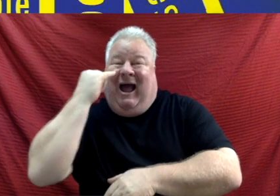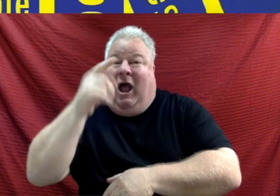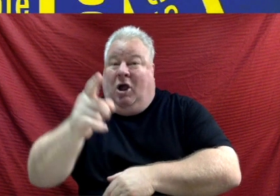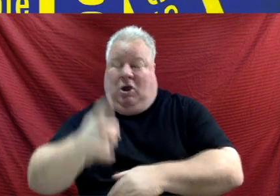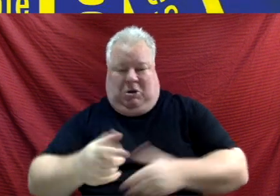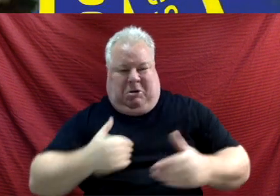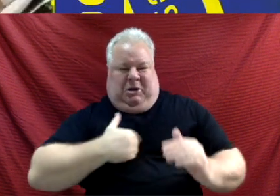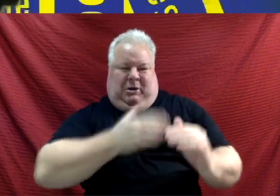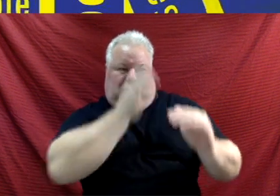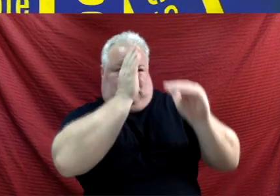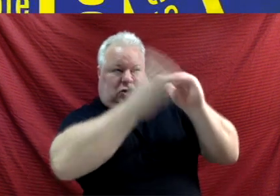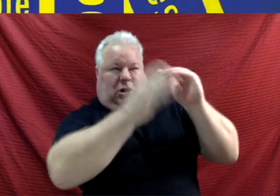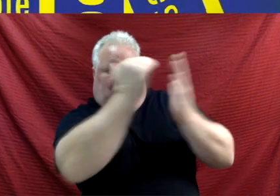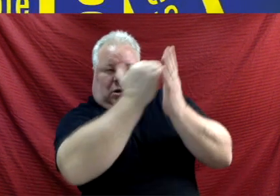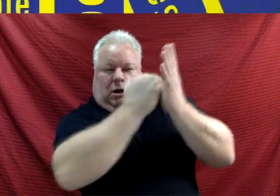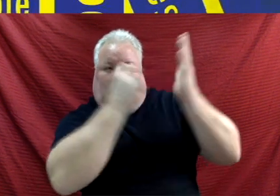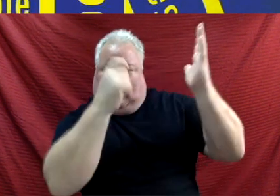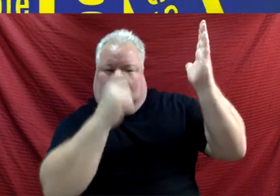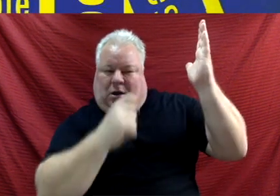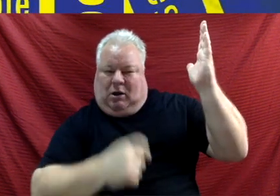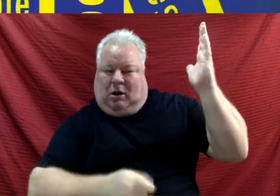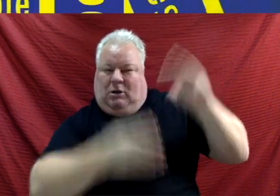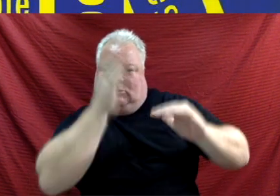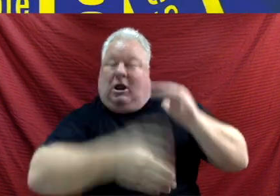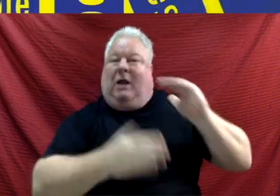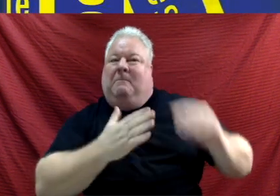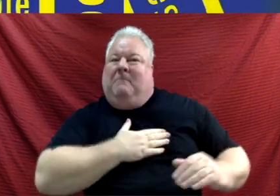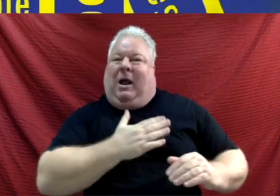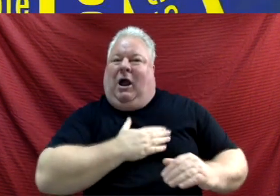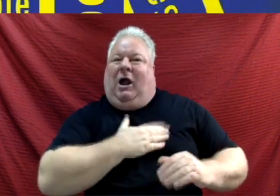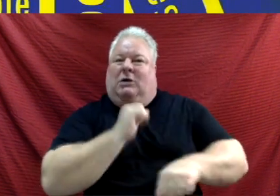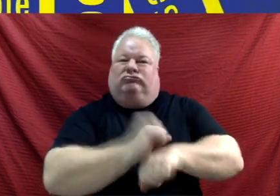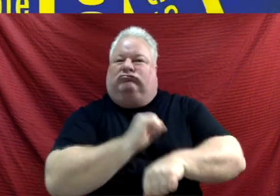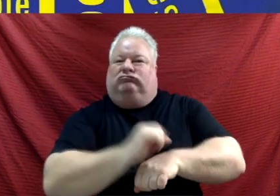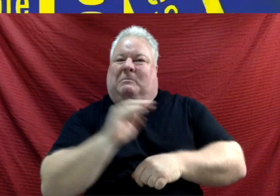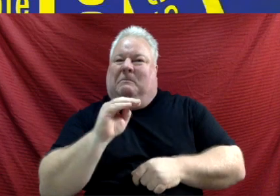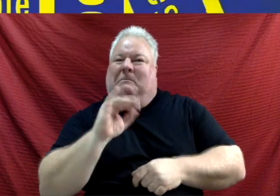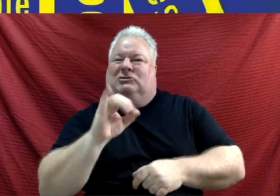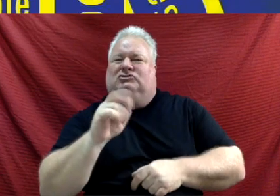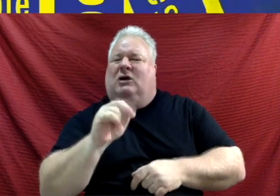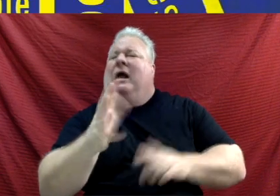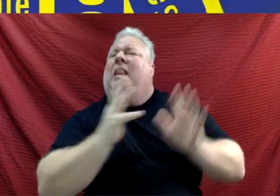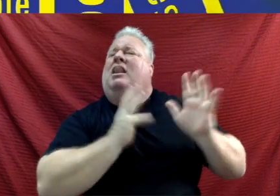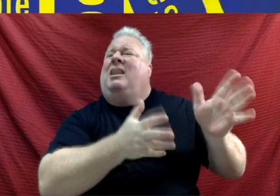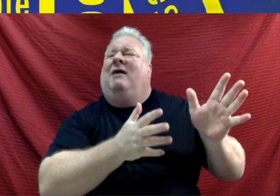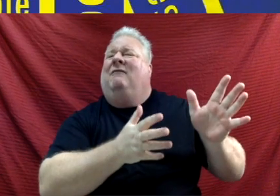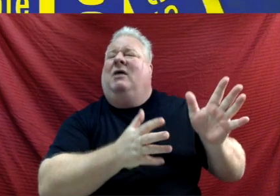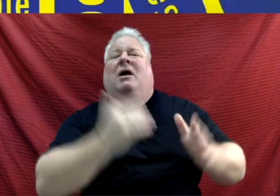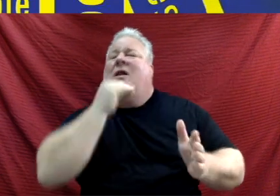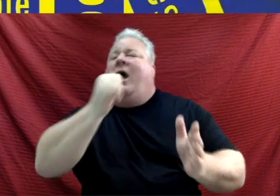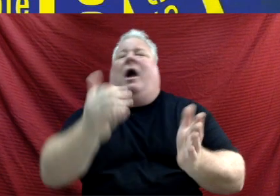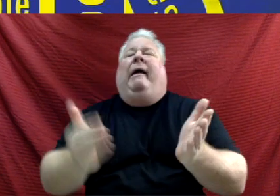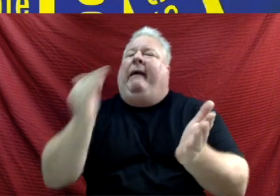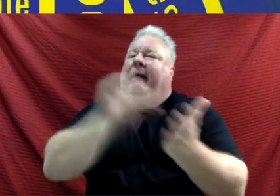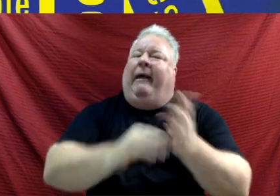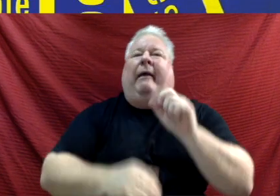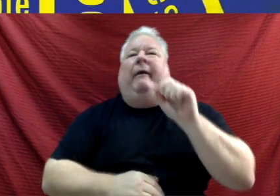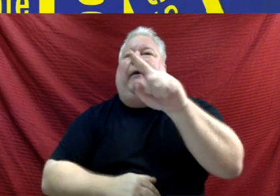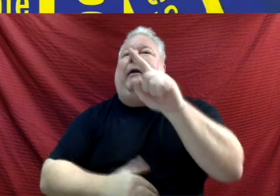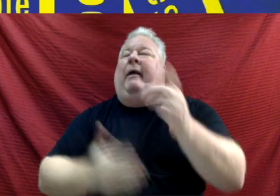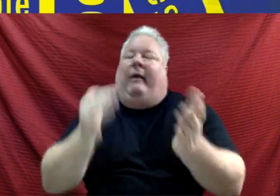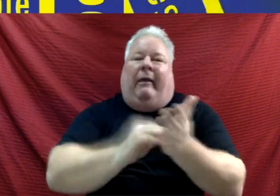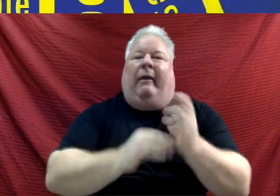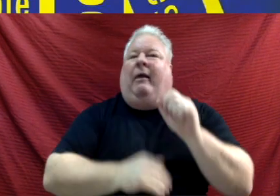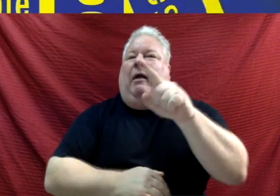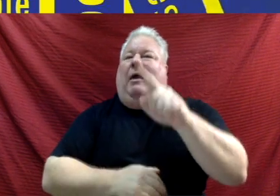has been completed for your team, please let the mission stay. Do not